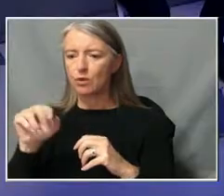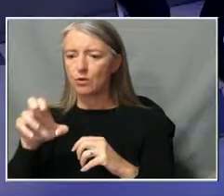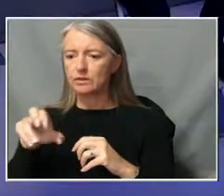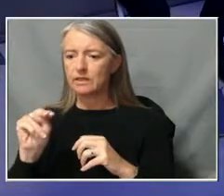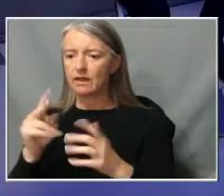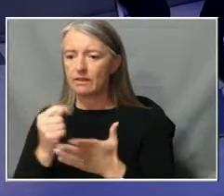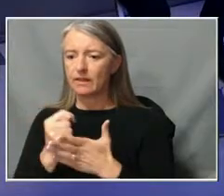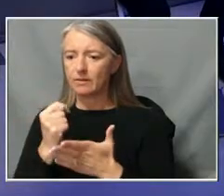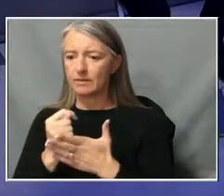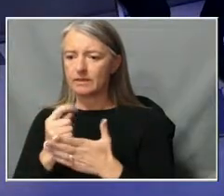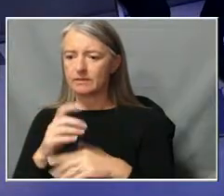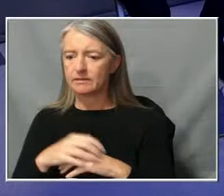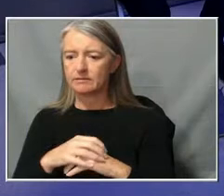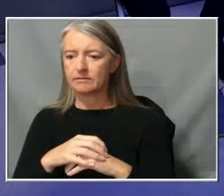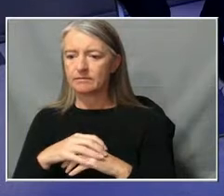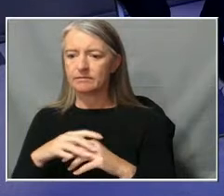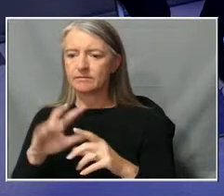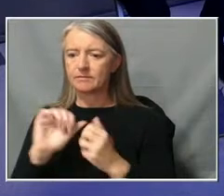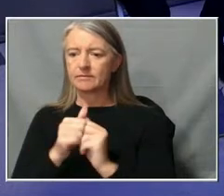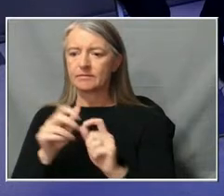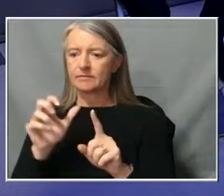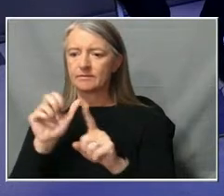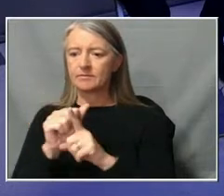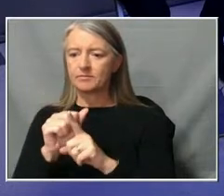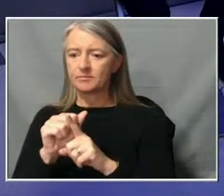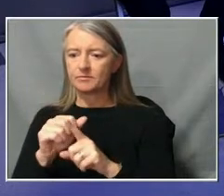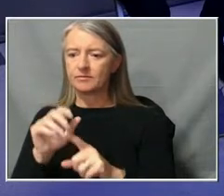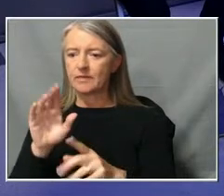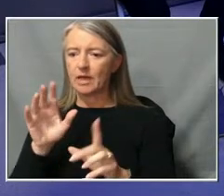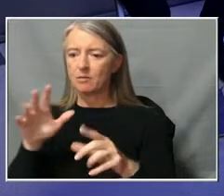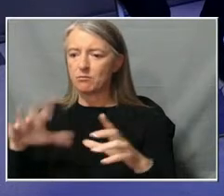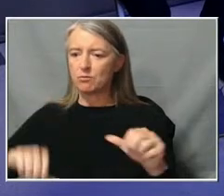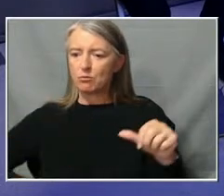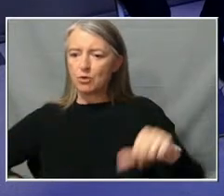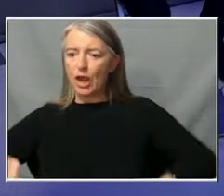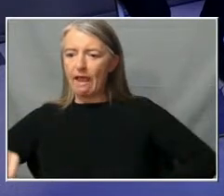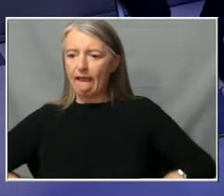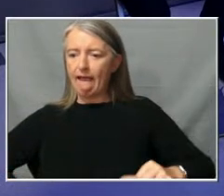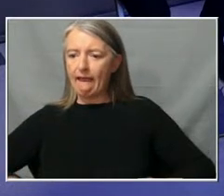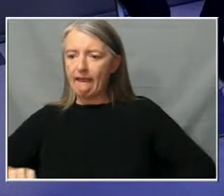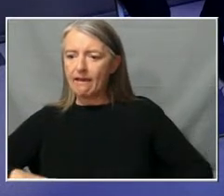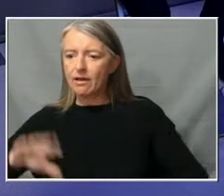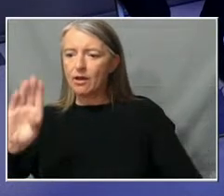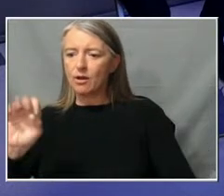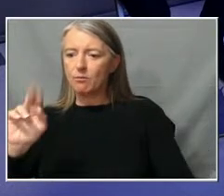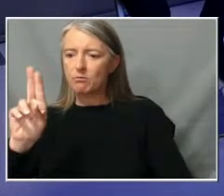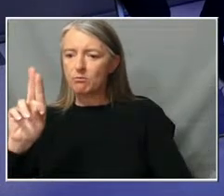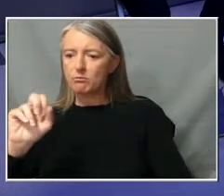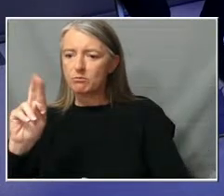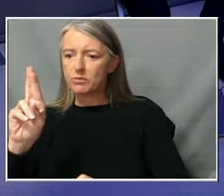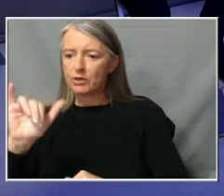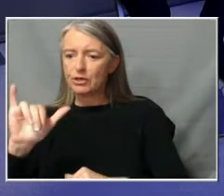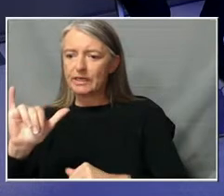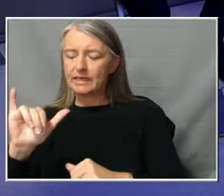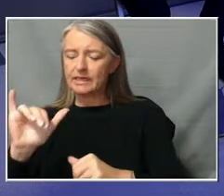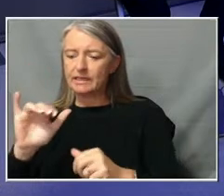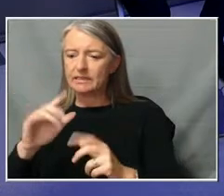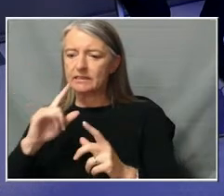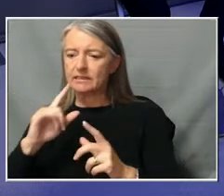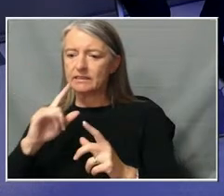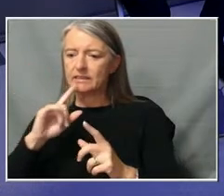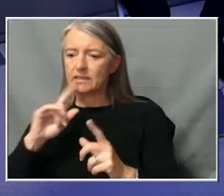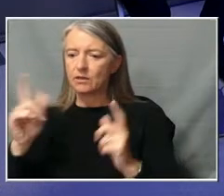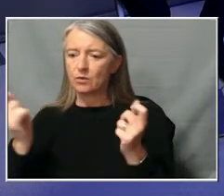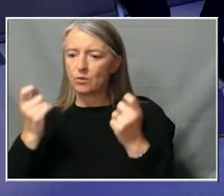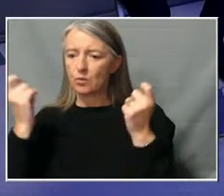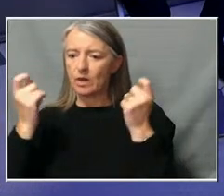I don't know how we nab this guy, but we've got to brag on Bernie here for just a second, because you won a couple of competitions called planning challenges